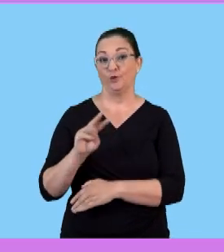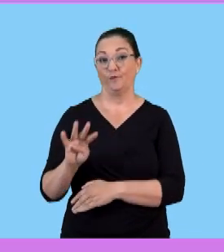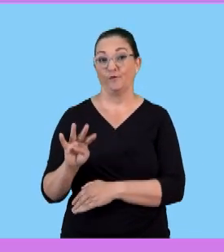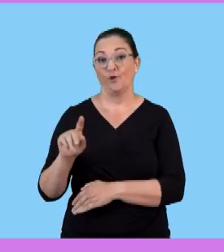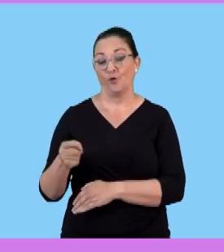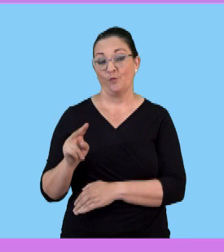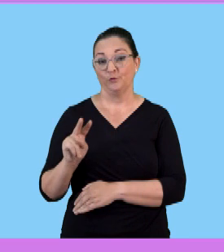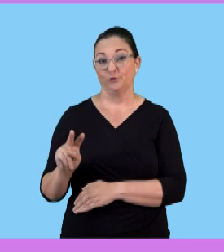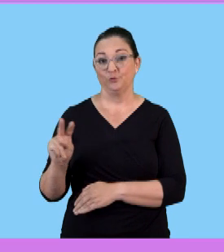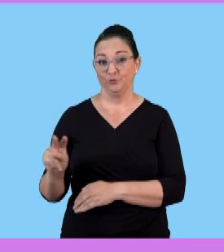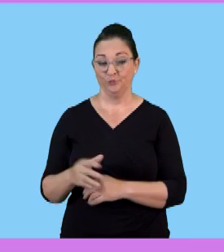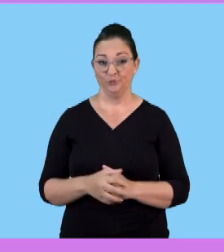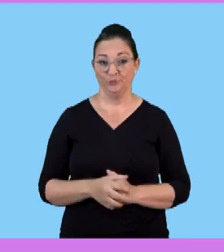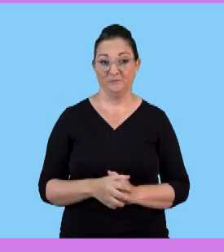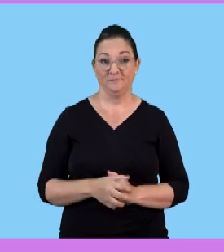by your